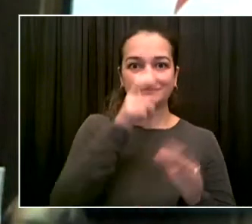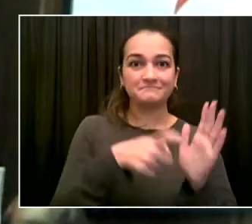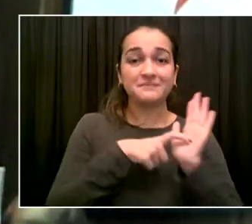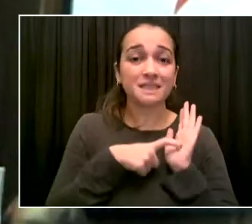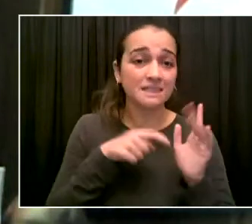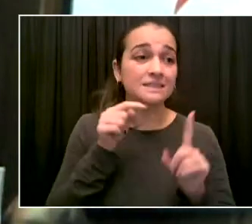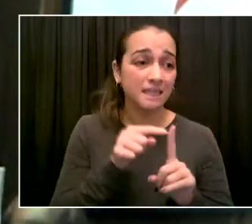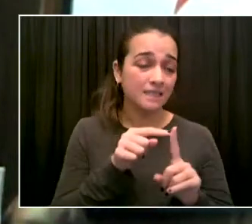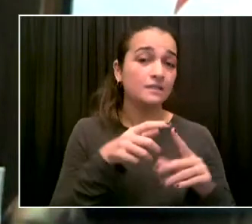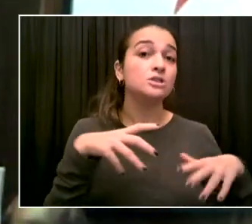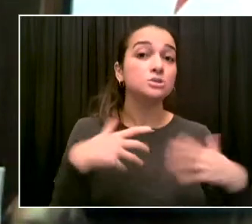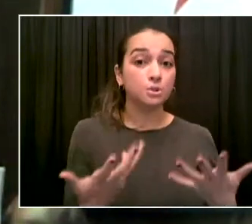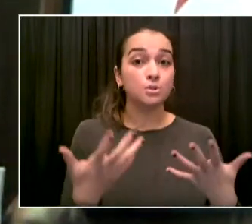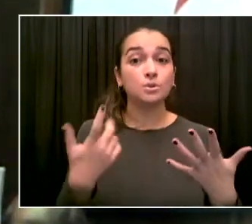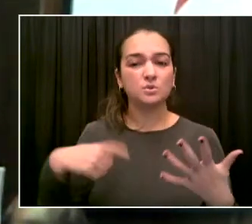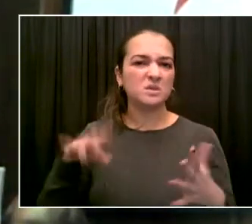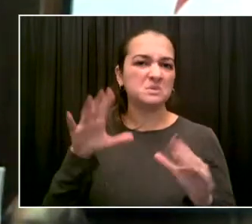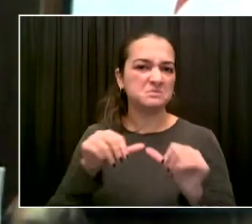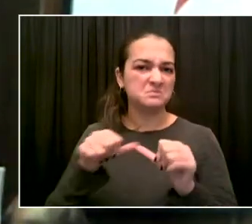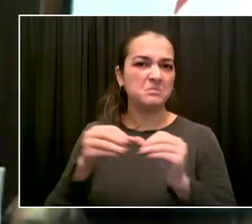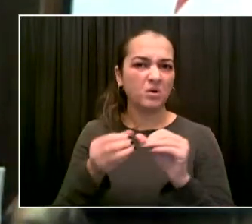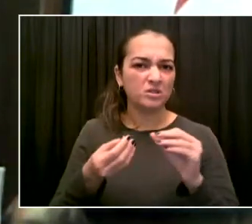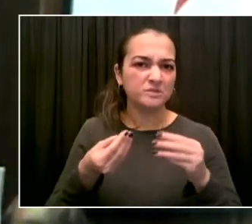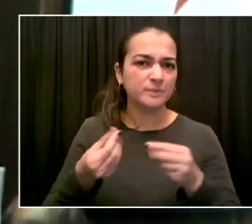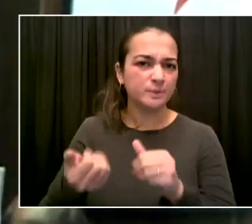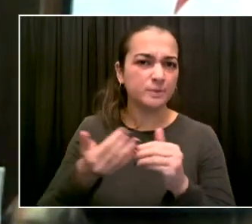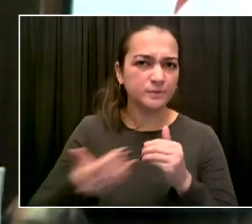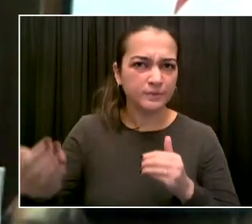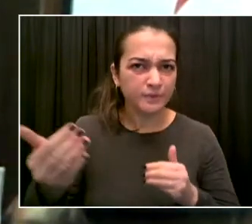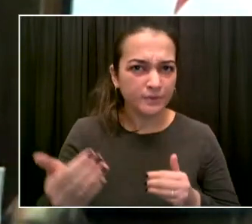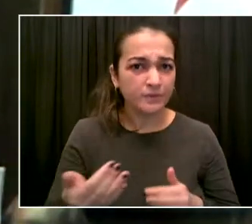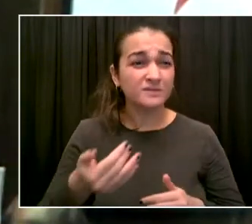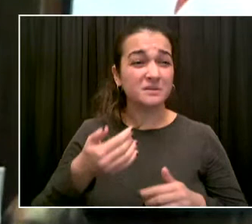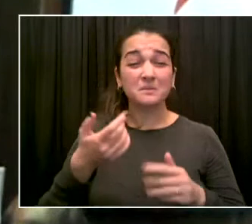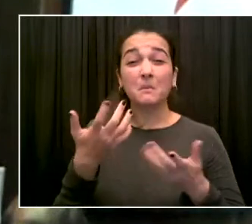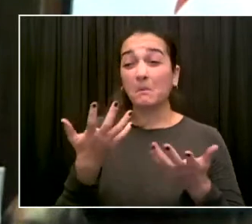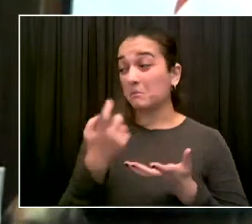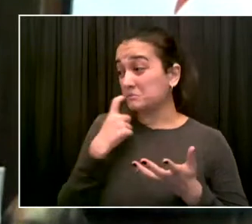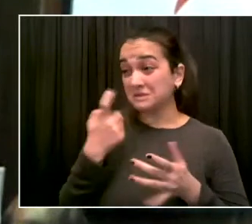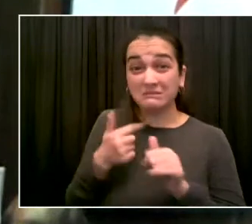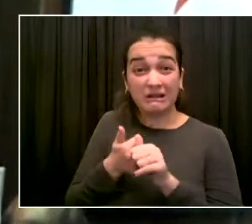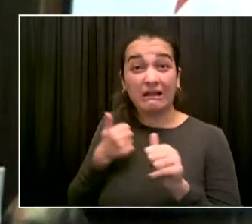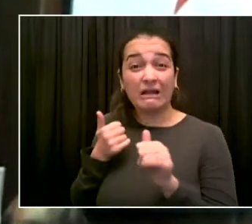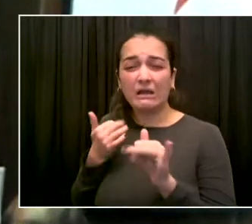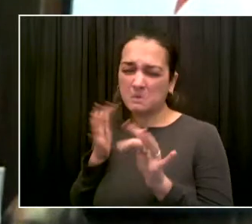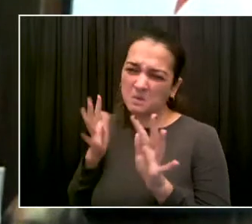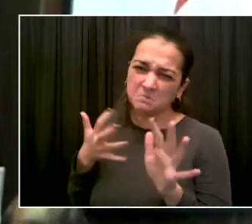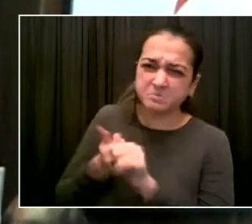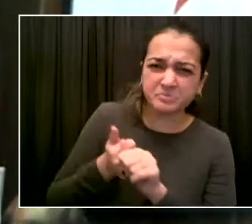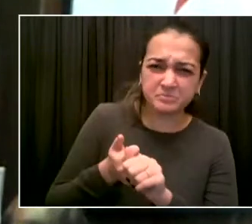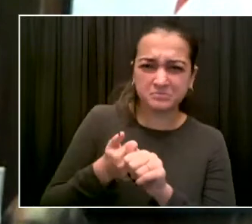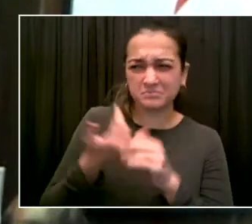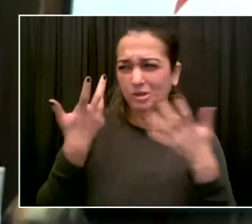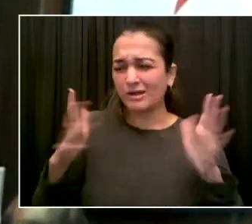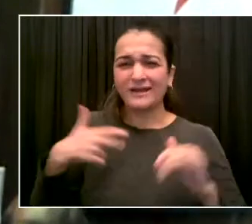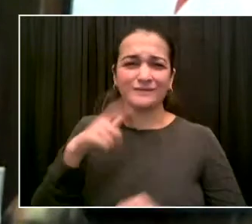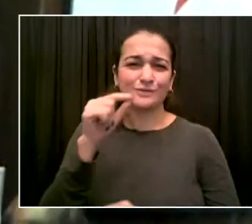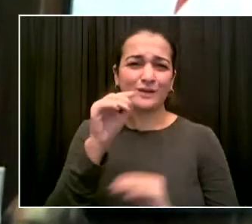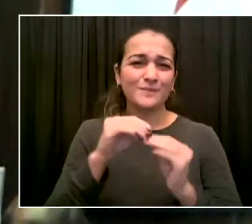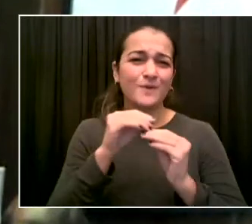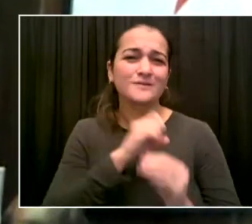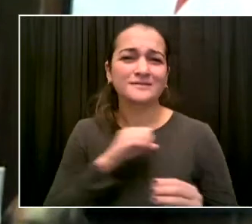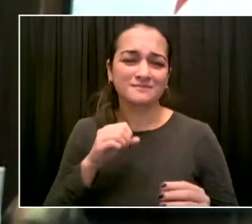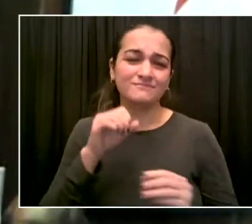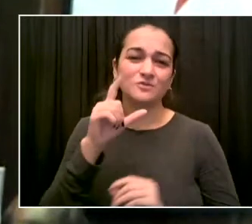only, at some point today, and we're going to continue that throughout. We have people in place to be working in tomorrow. Tomorrow's election day. We will have crews